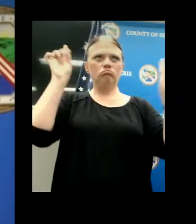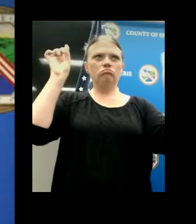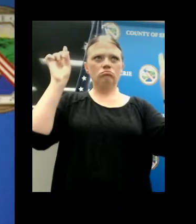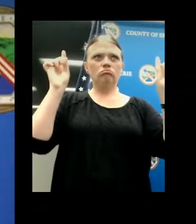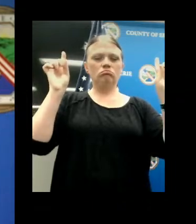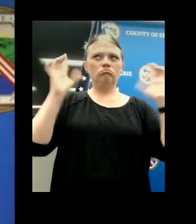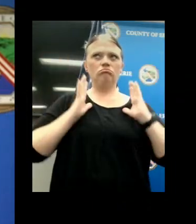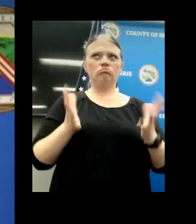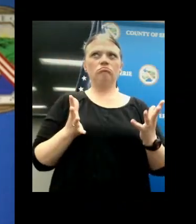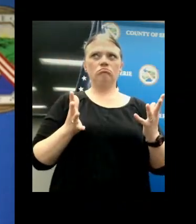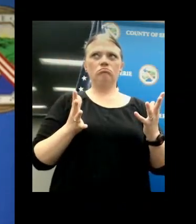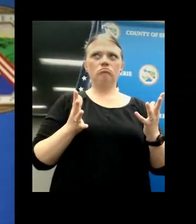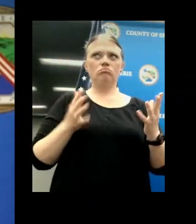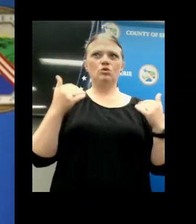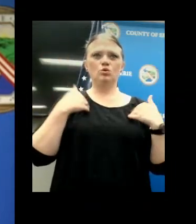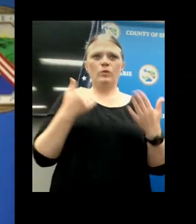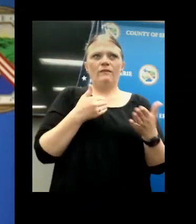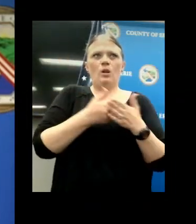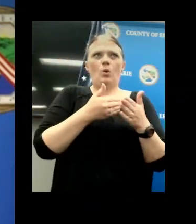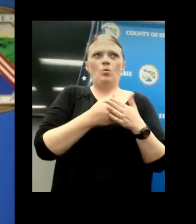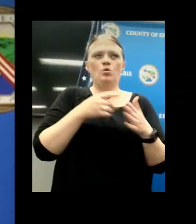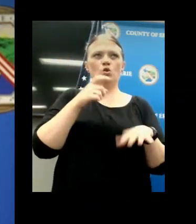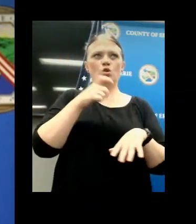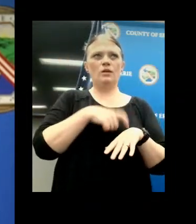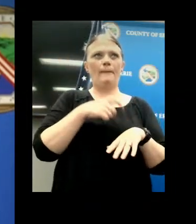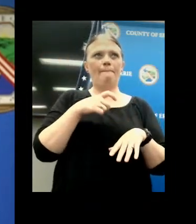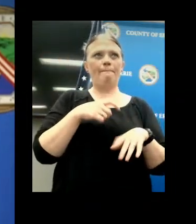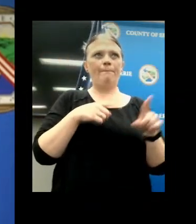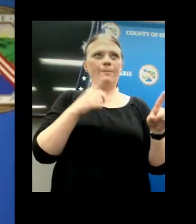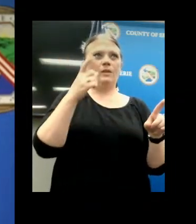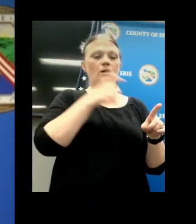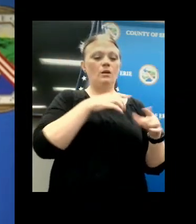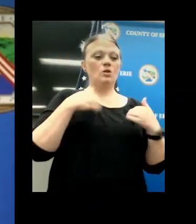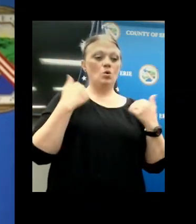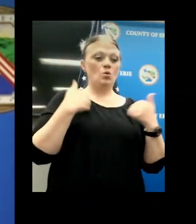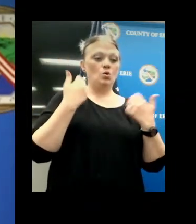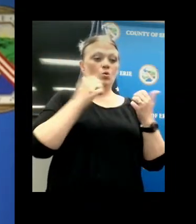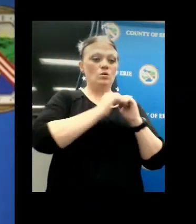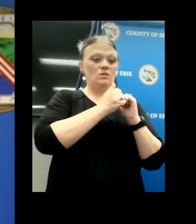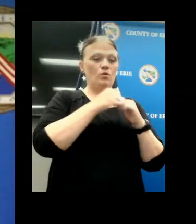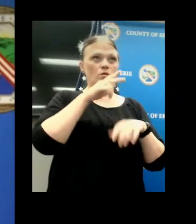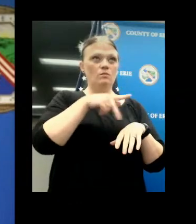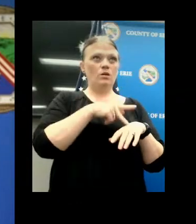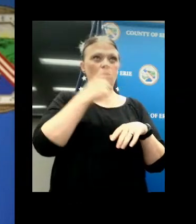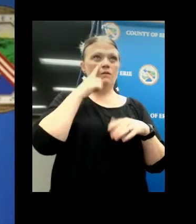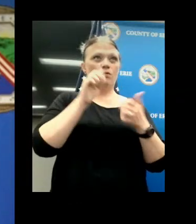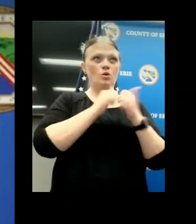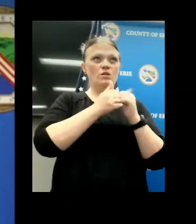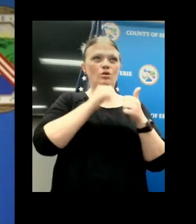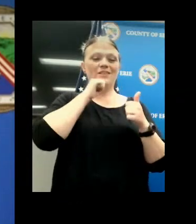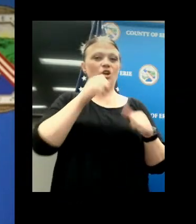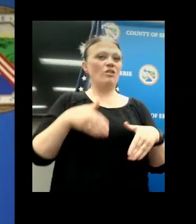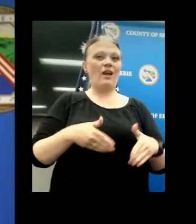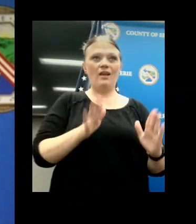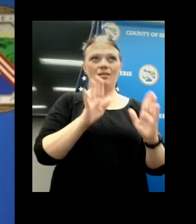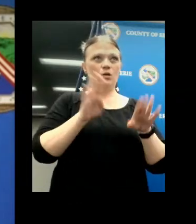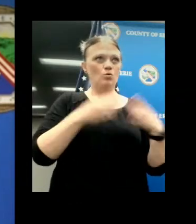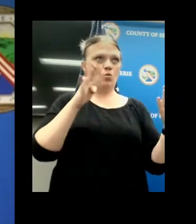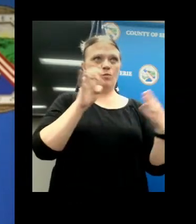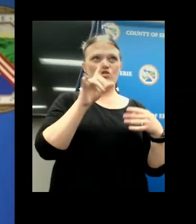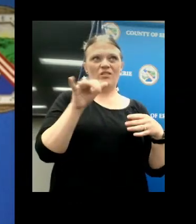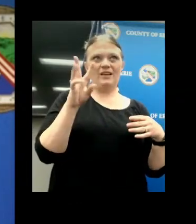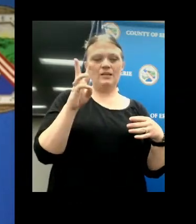by moving those closer together. In regard to youth sports and the parks. Sure. For the sports that aren't permitted to open on